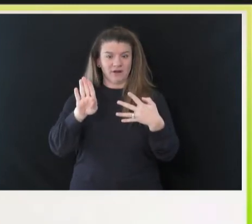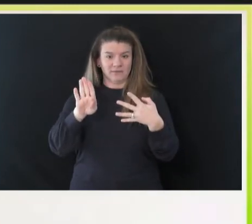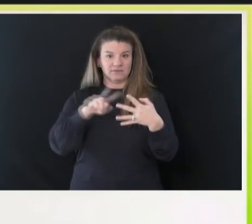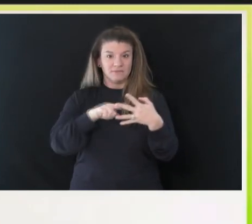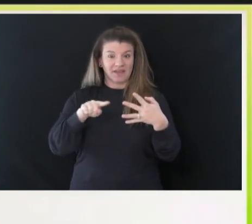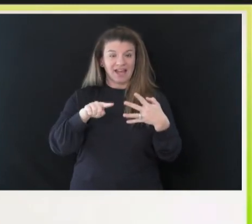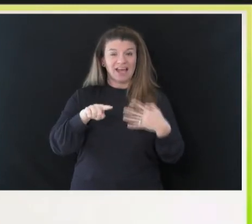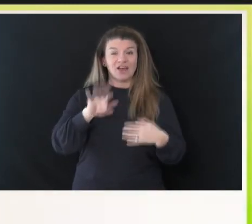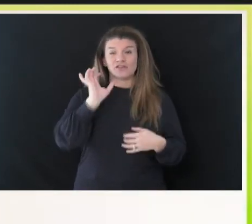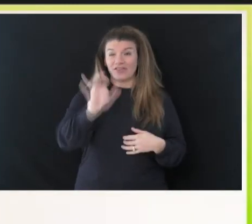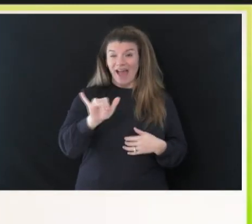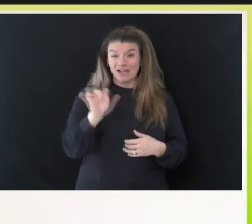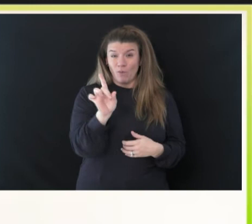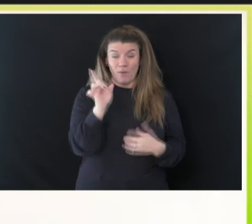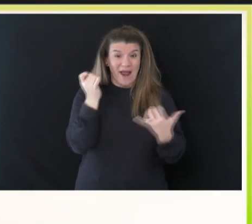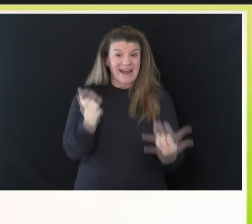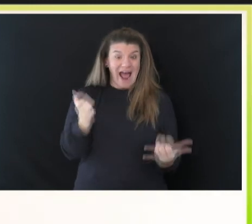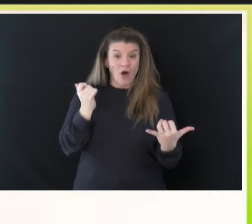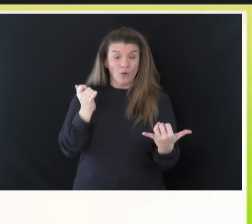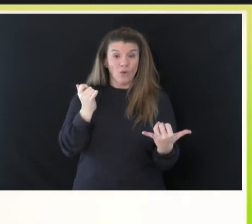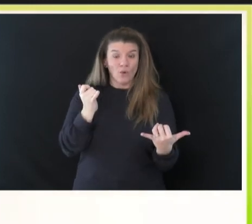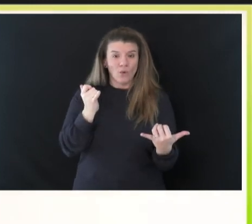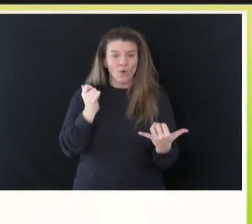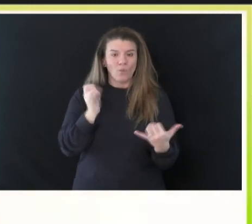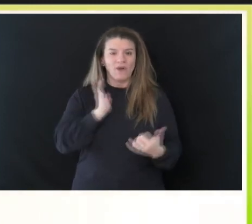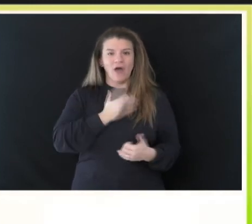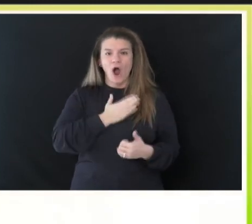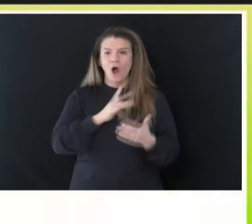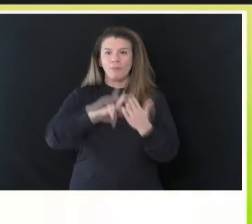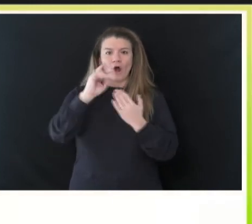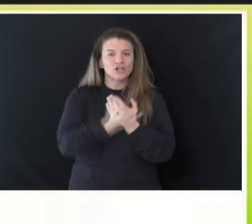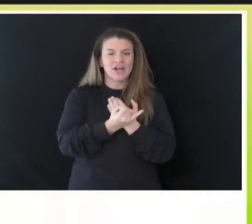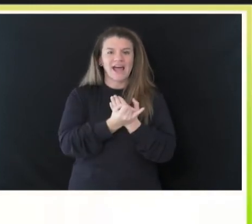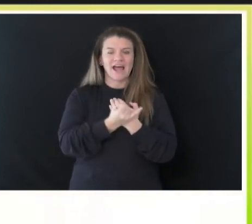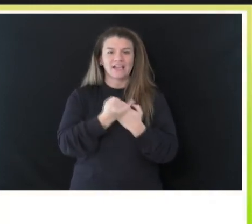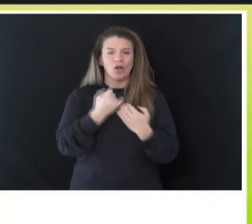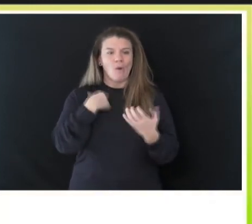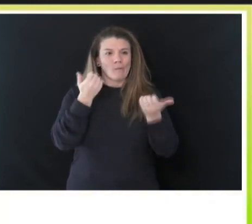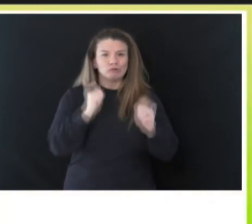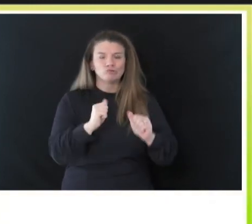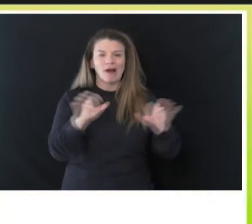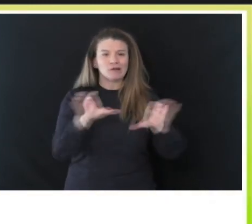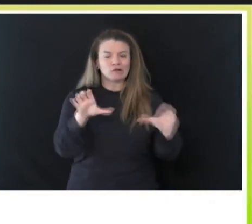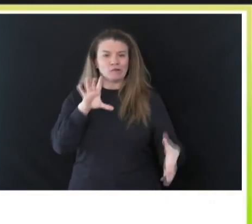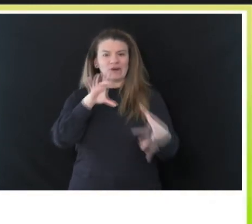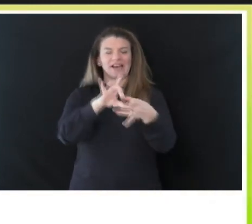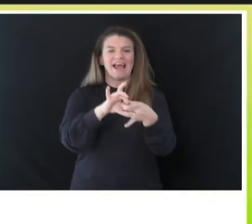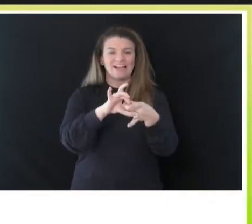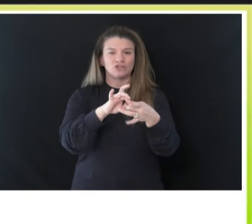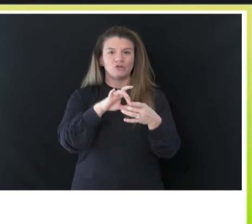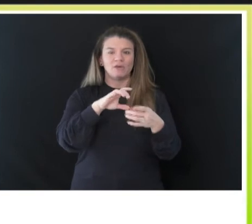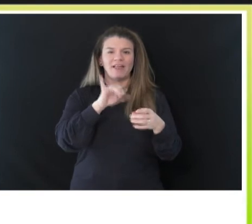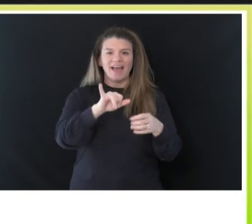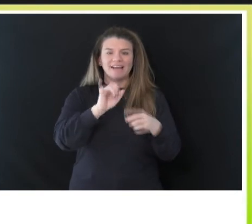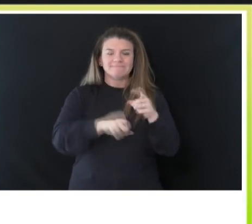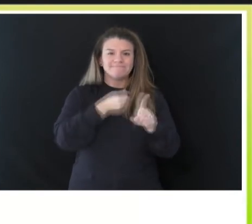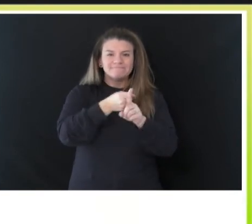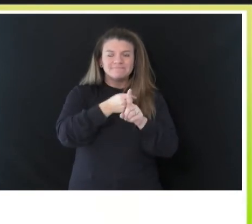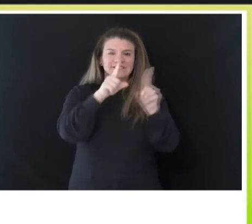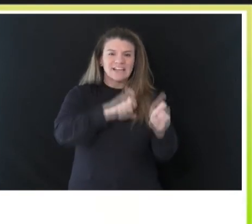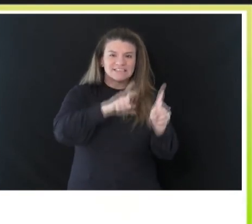So that's where we are with the projects and with what we're trying to do as it relates to surge testing and getting